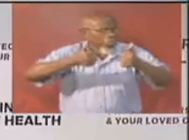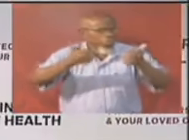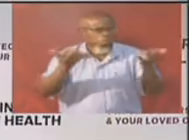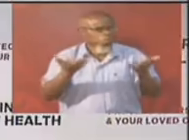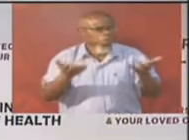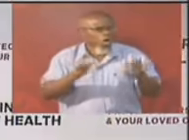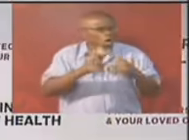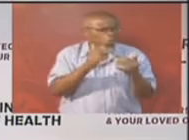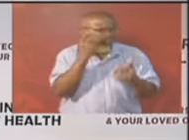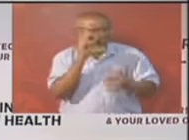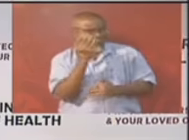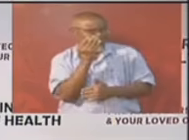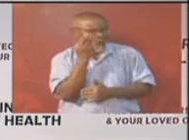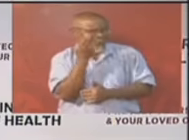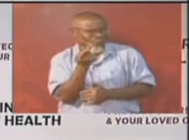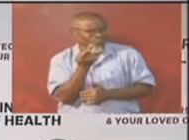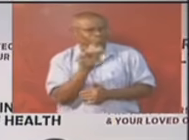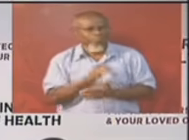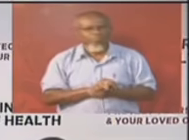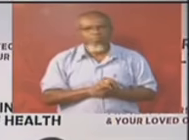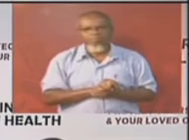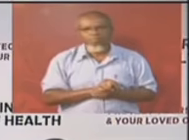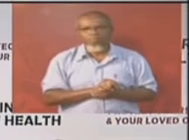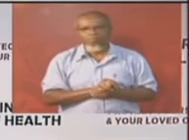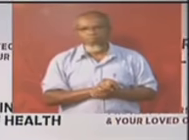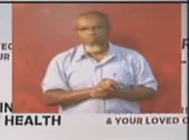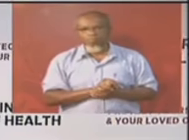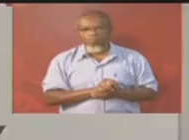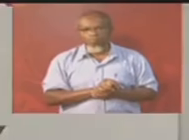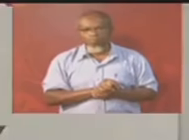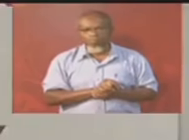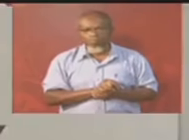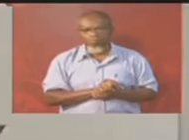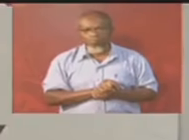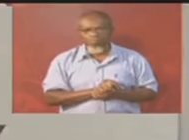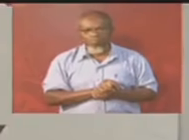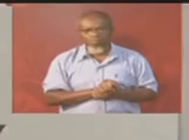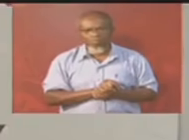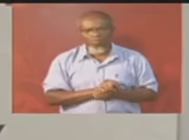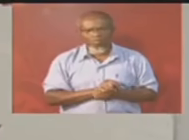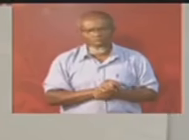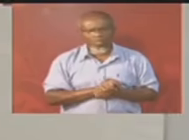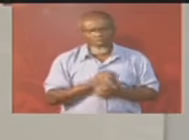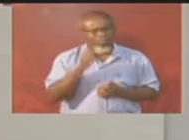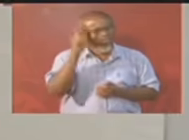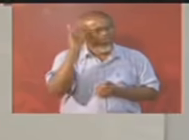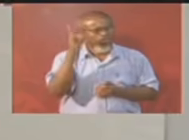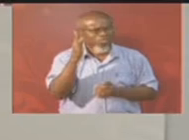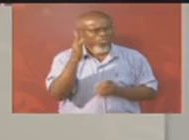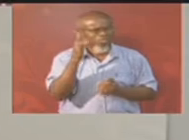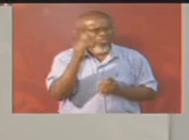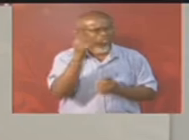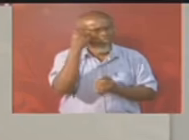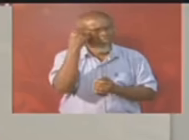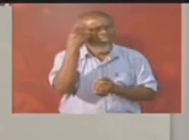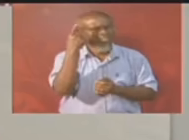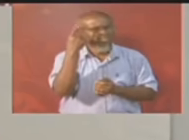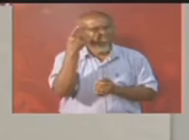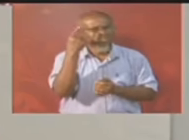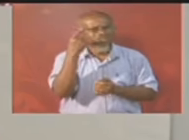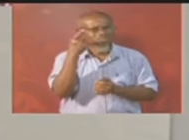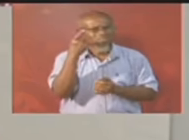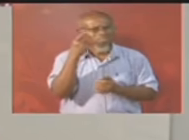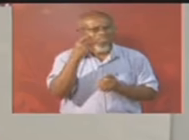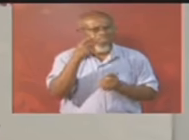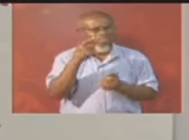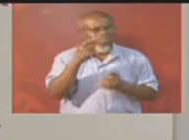Thank you for the question. Thank you for the two questions. Now, I think you'd appreciate that given the large numbers of individuals that